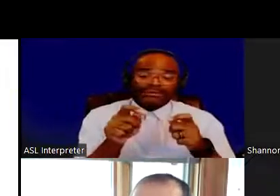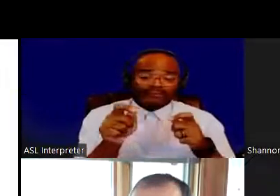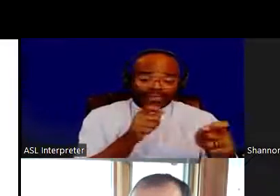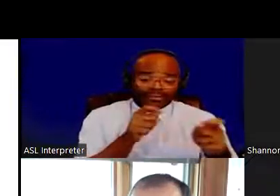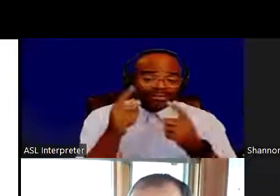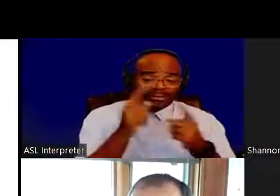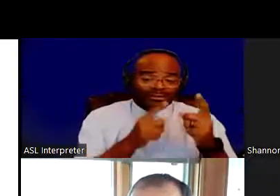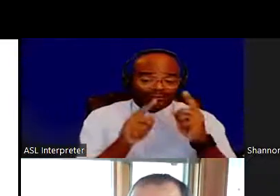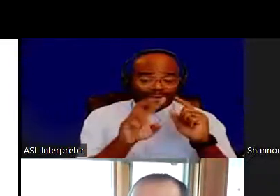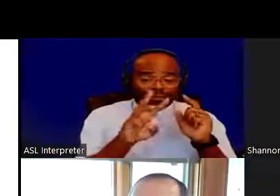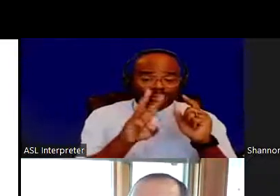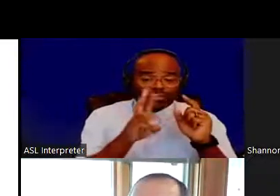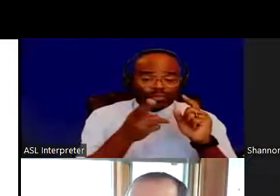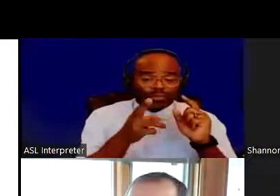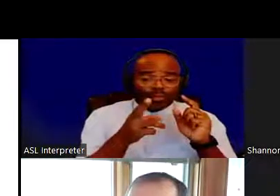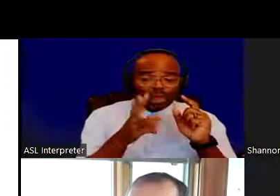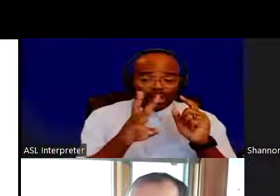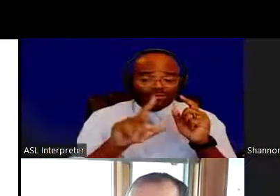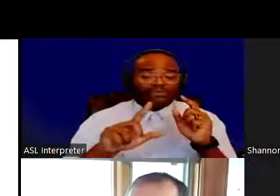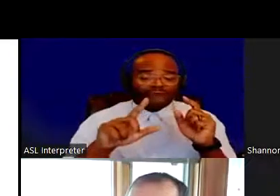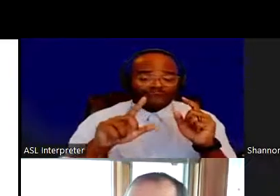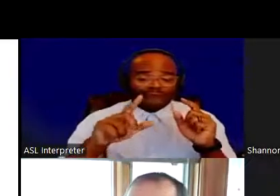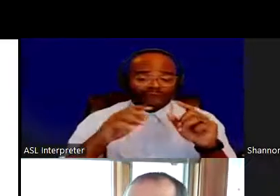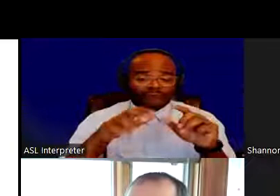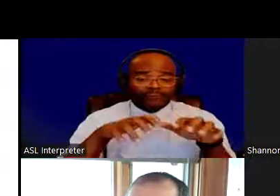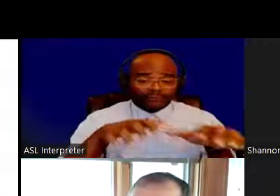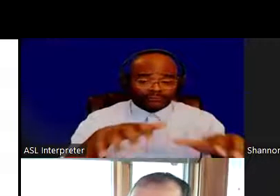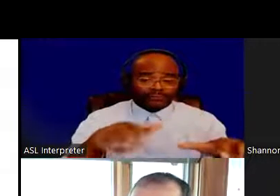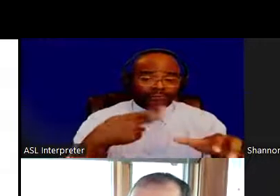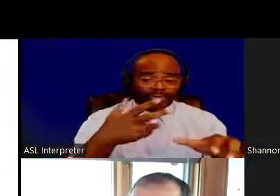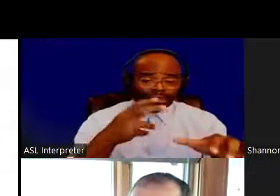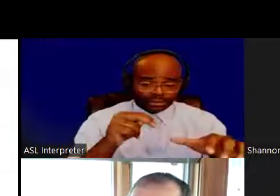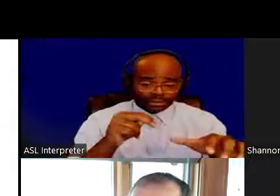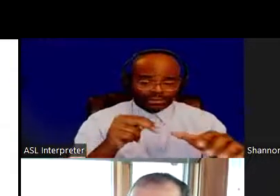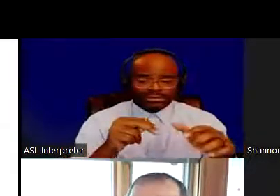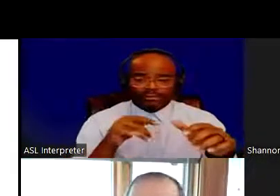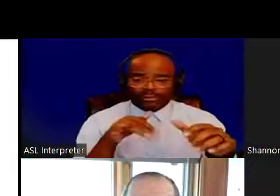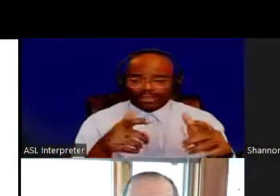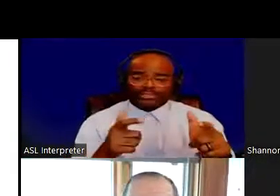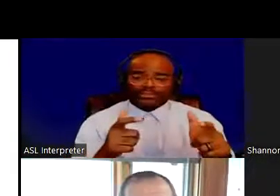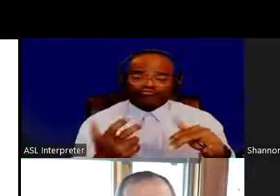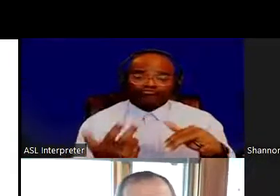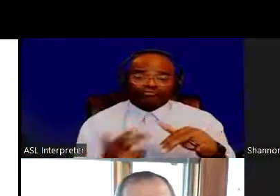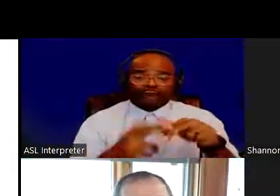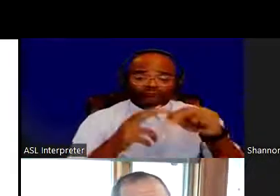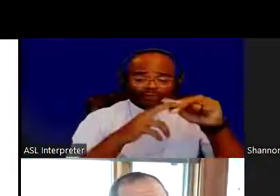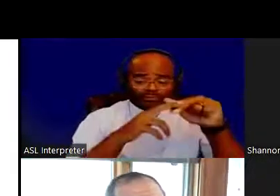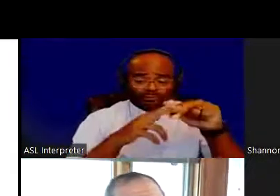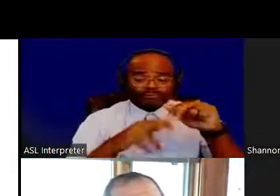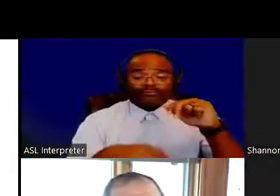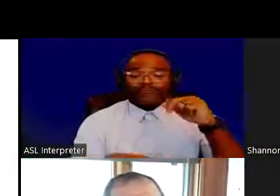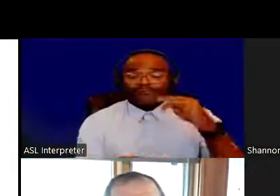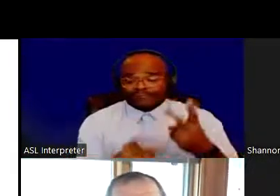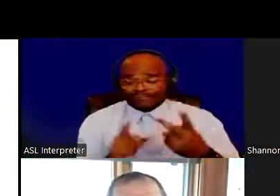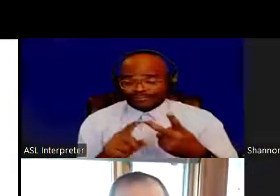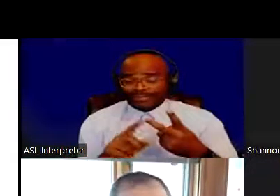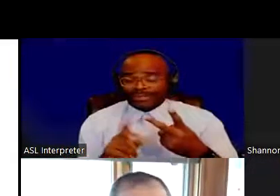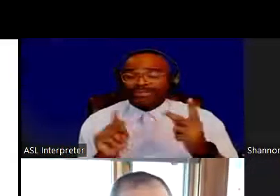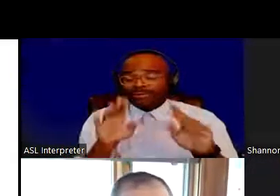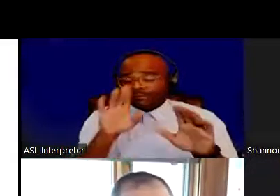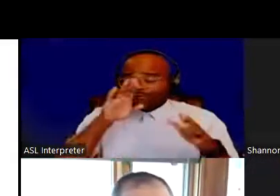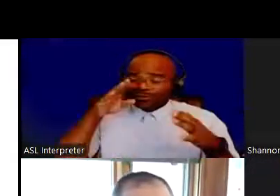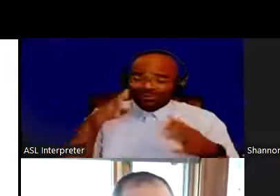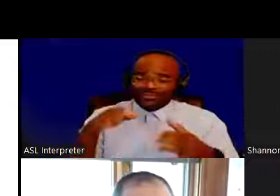wildlife populations and population viability, population recovery, as well as folks who deal primarily with